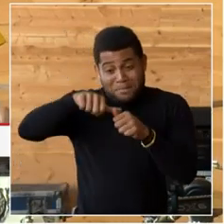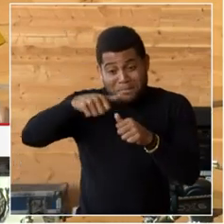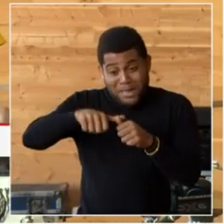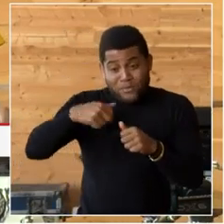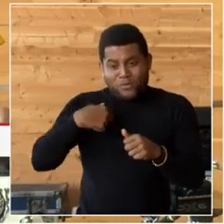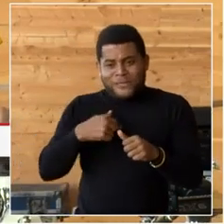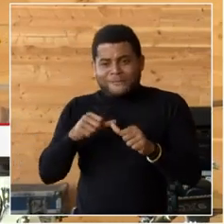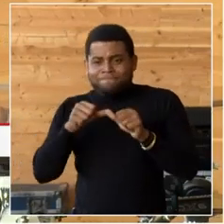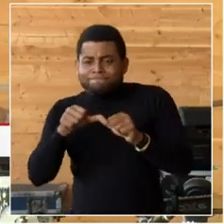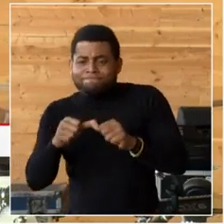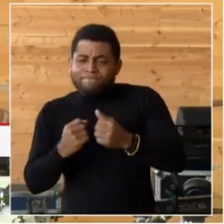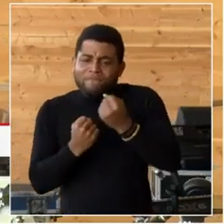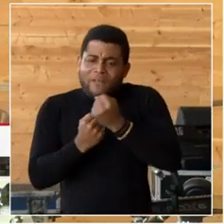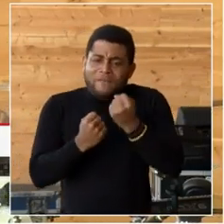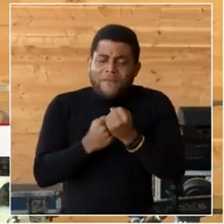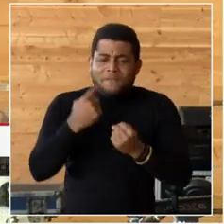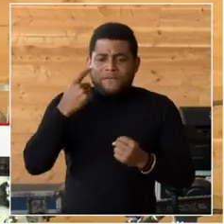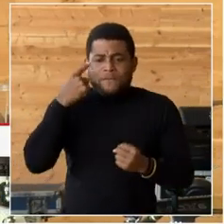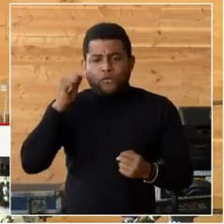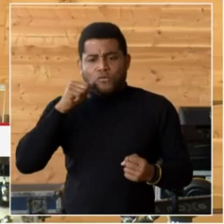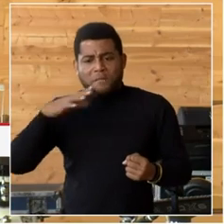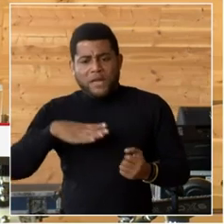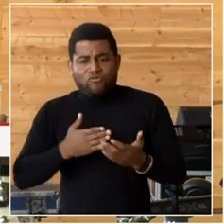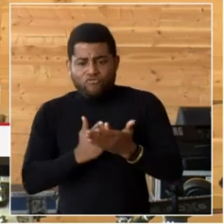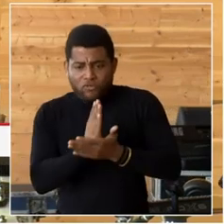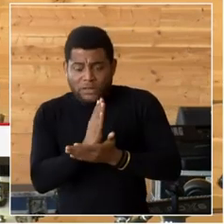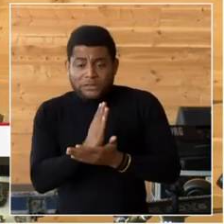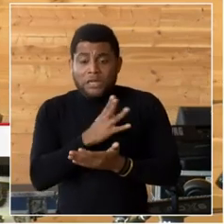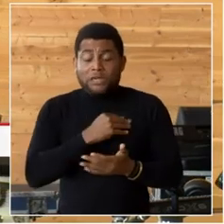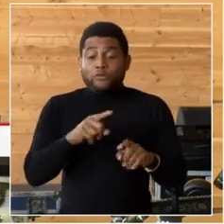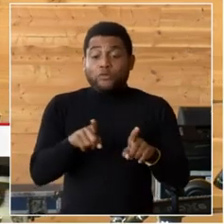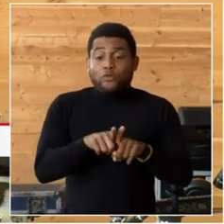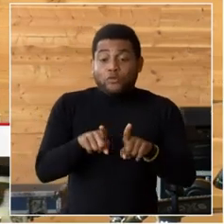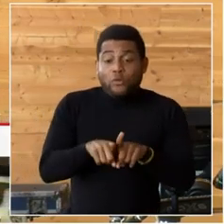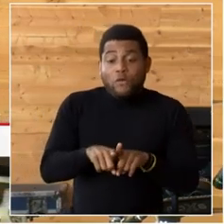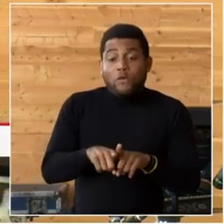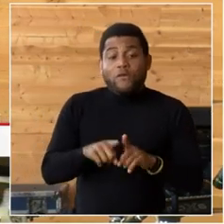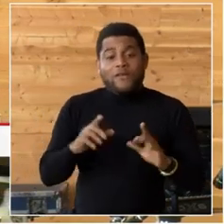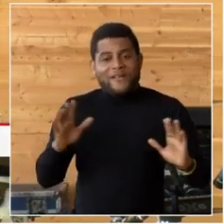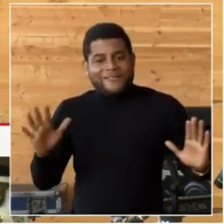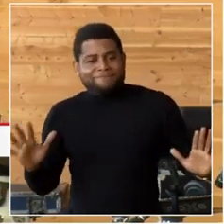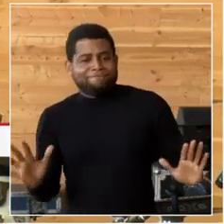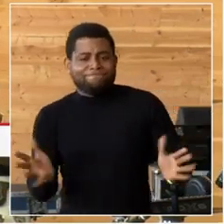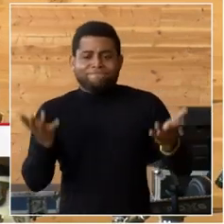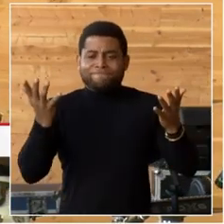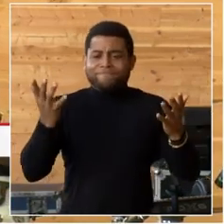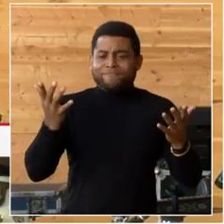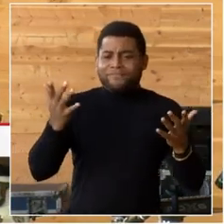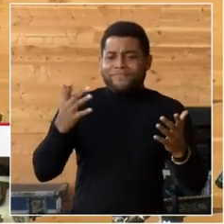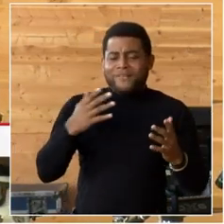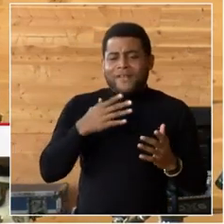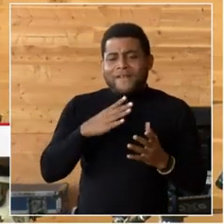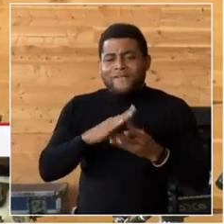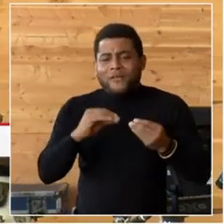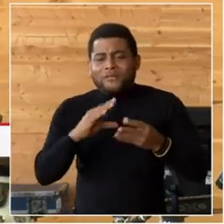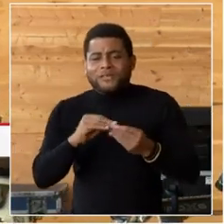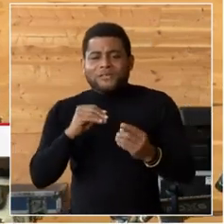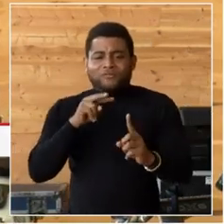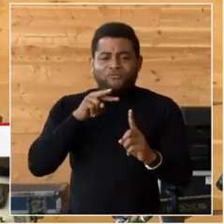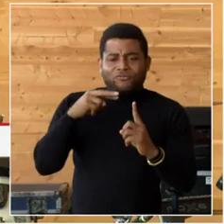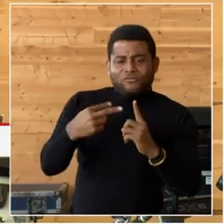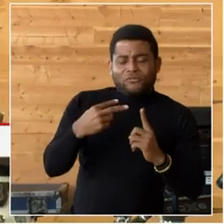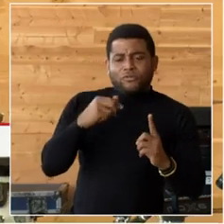for women's rights, but it's also an amplification of the voices belonging to women